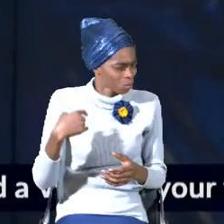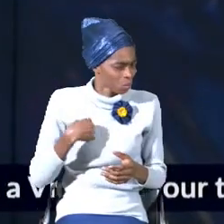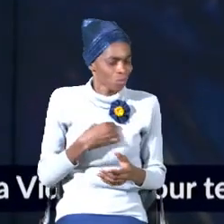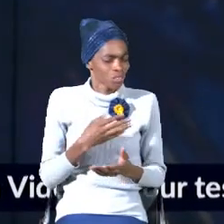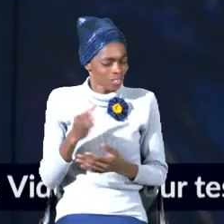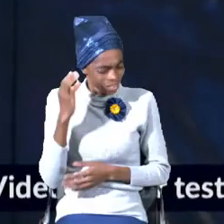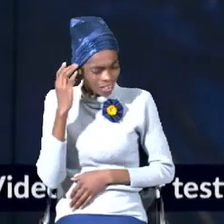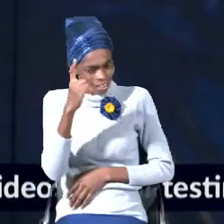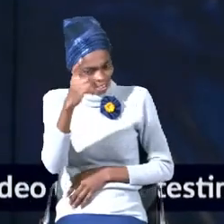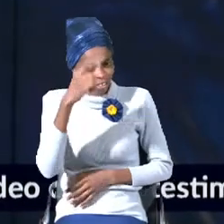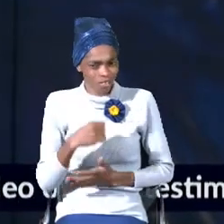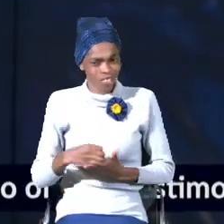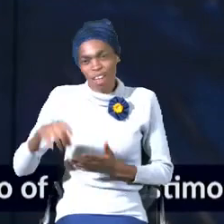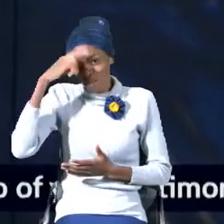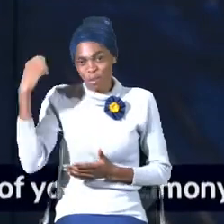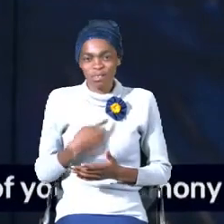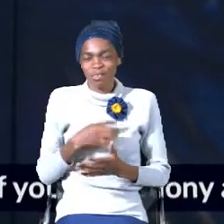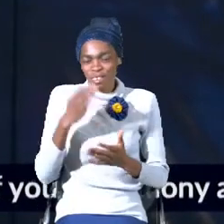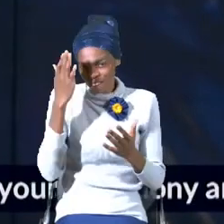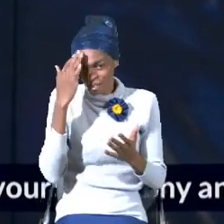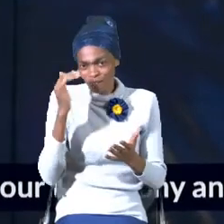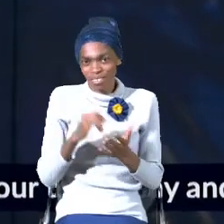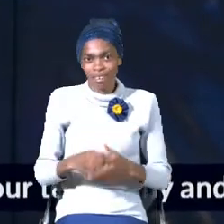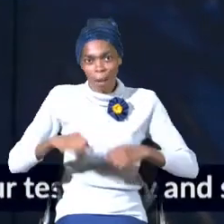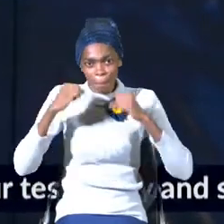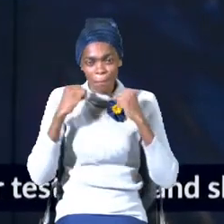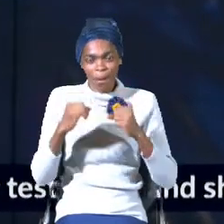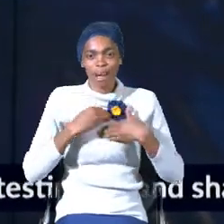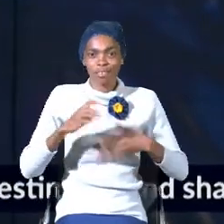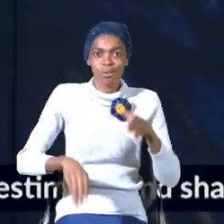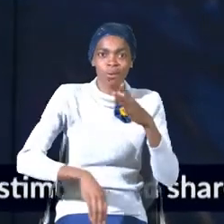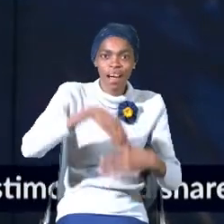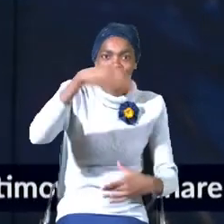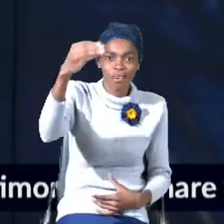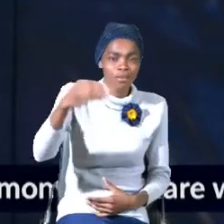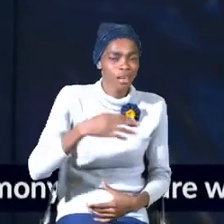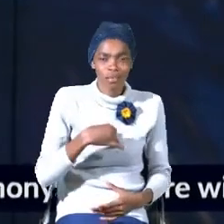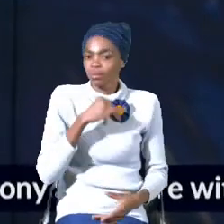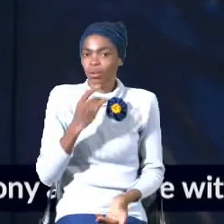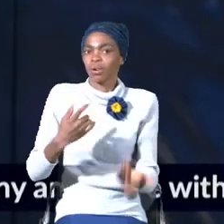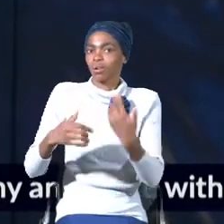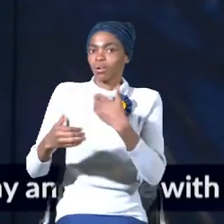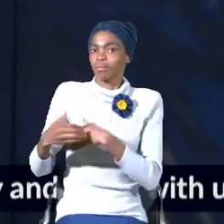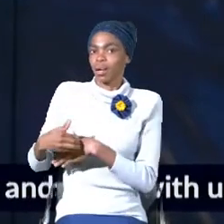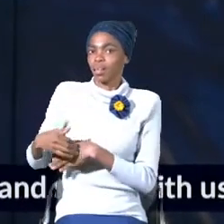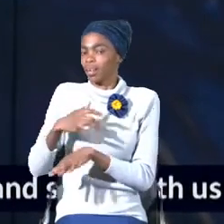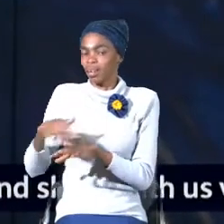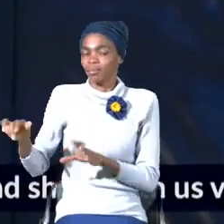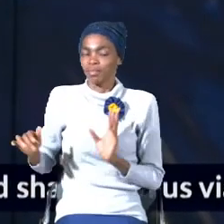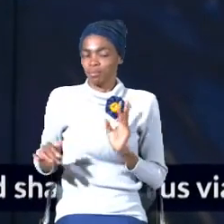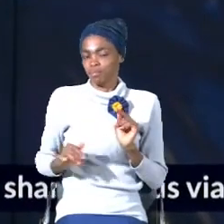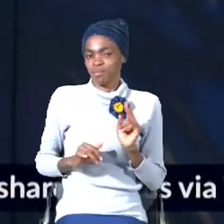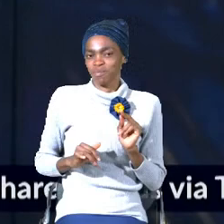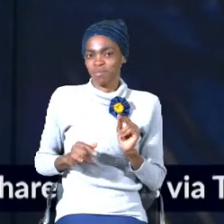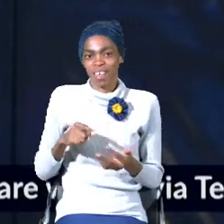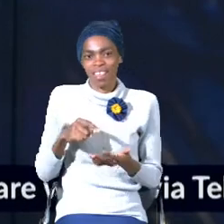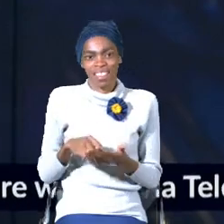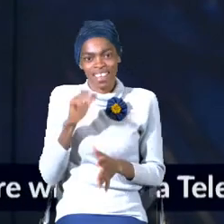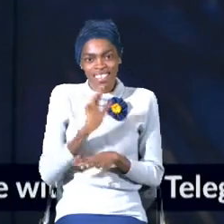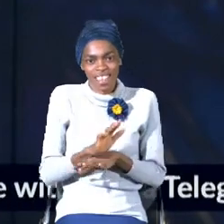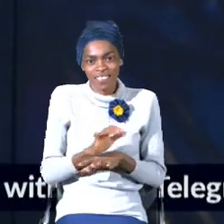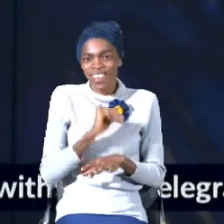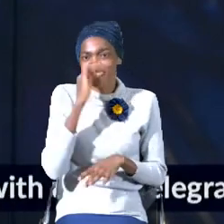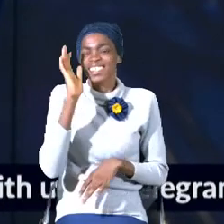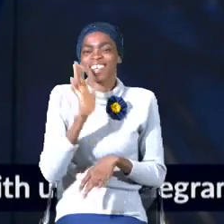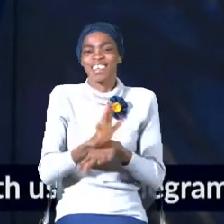We know that power has gone forth and it does not return void. This evening is your evening of